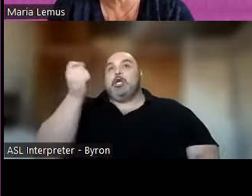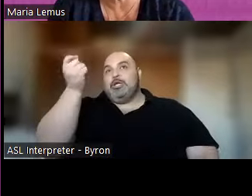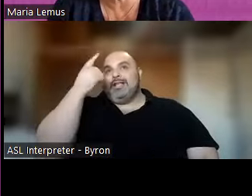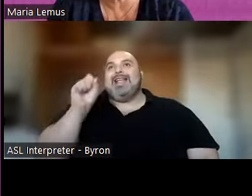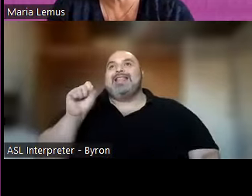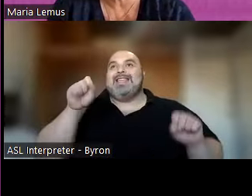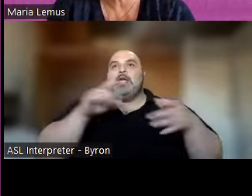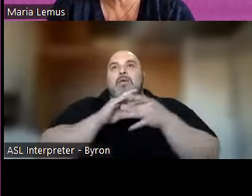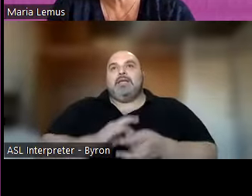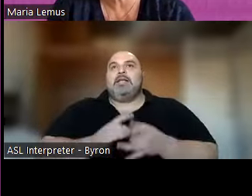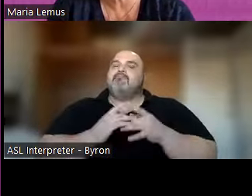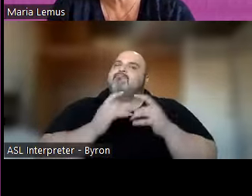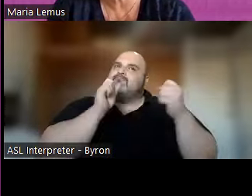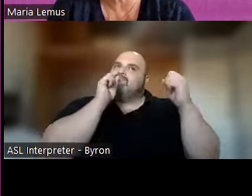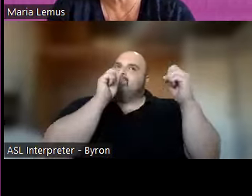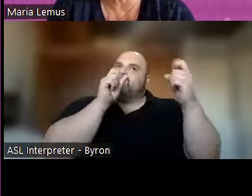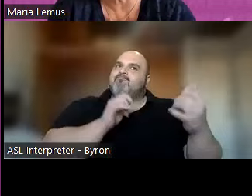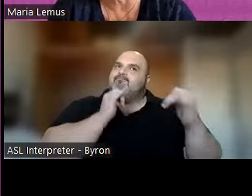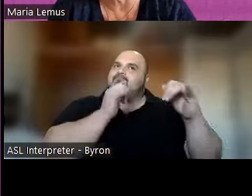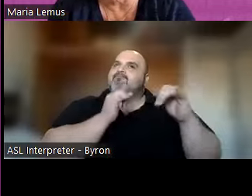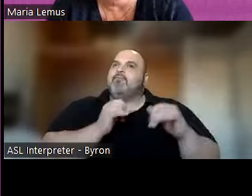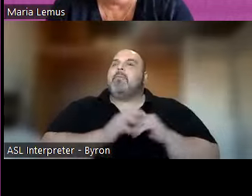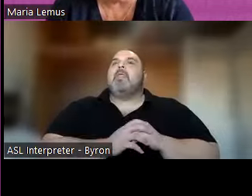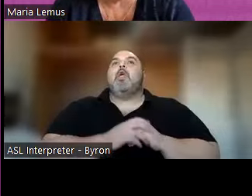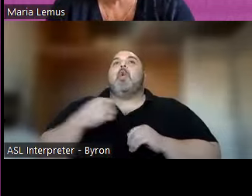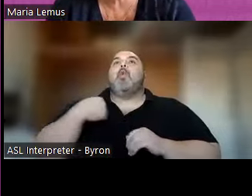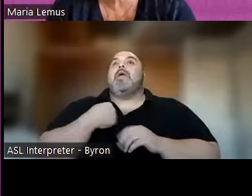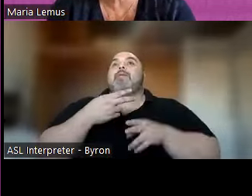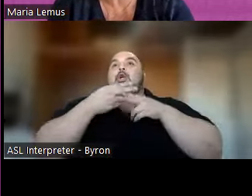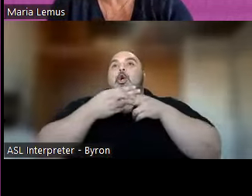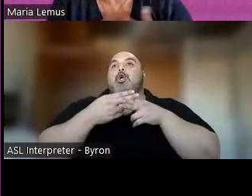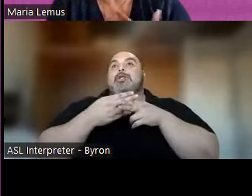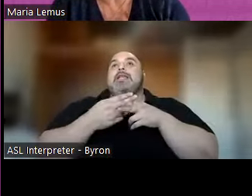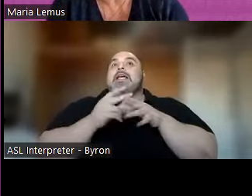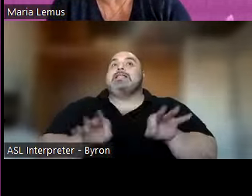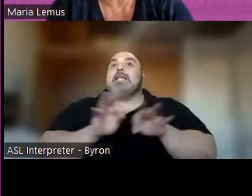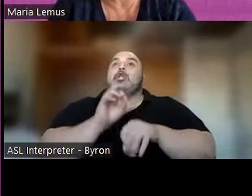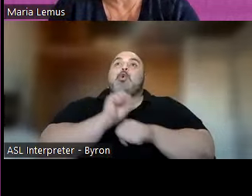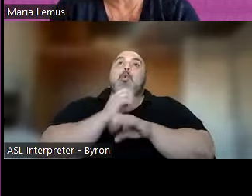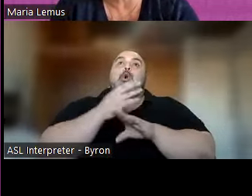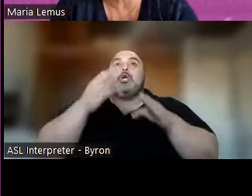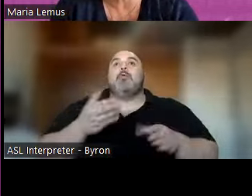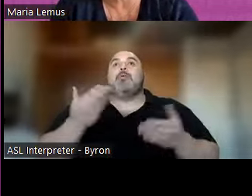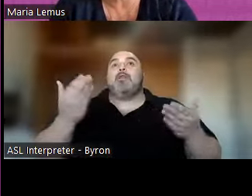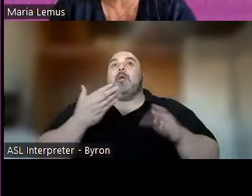can relate to. In particular, we've been called essential workers, but we've been here since before I started 23 years ago. My mother